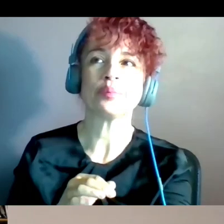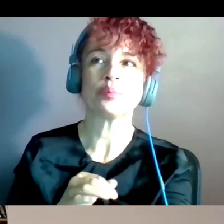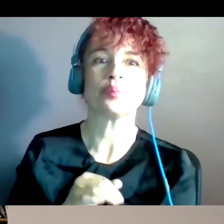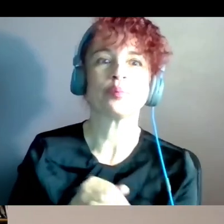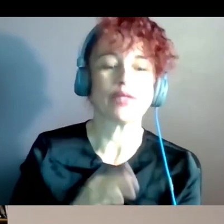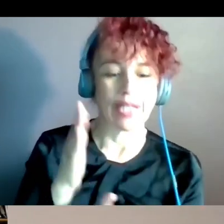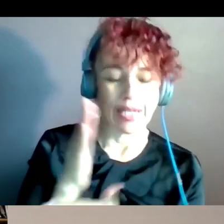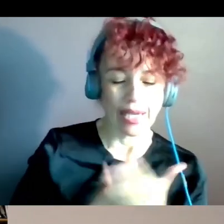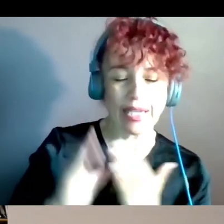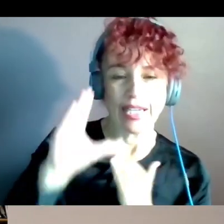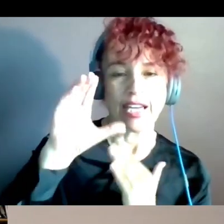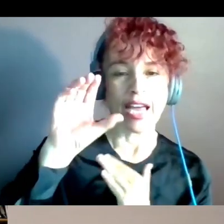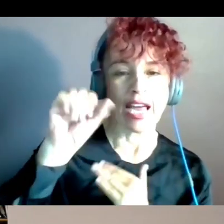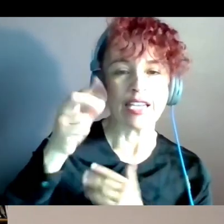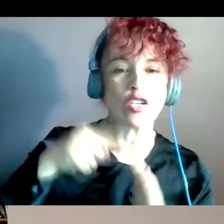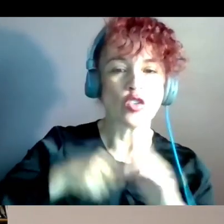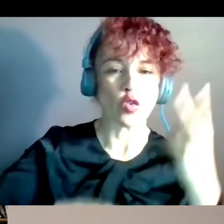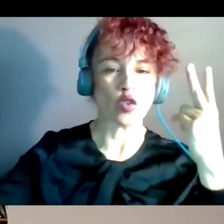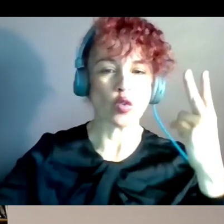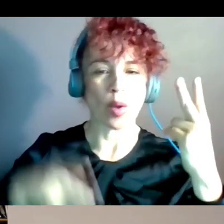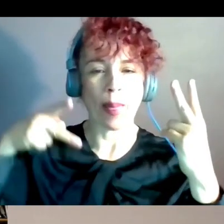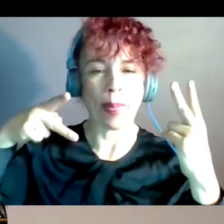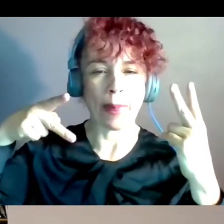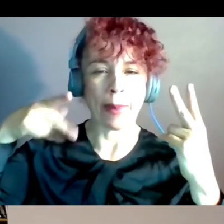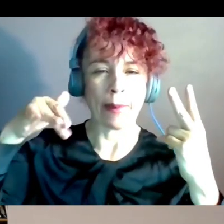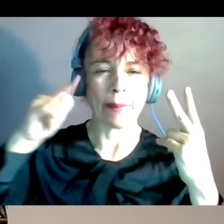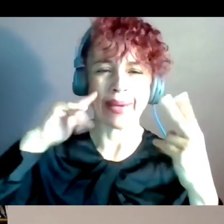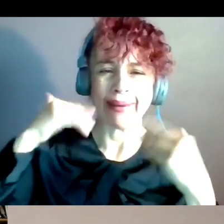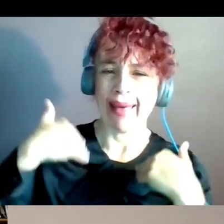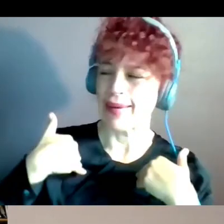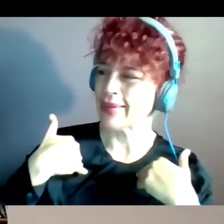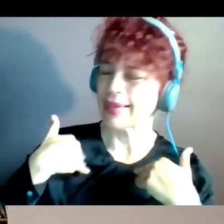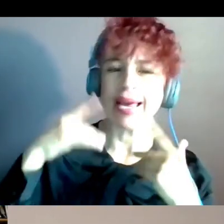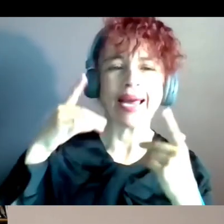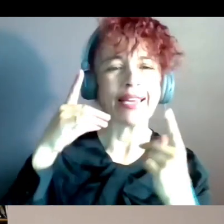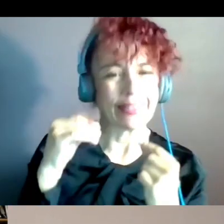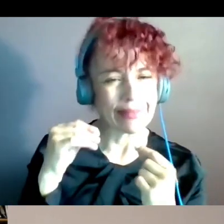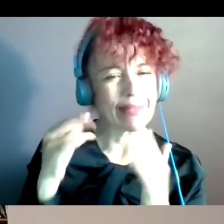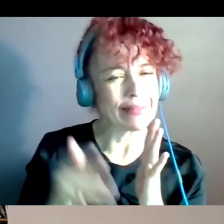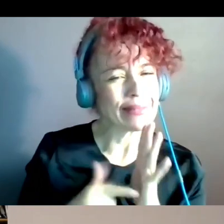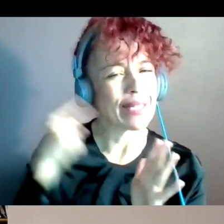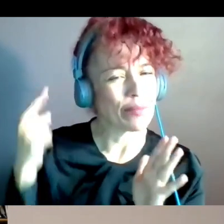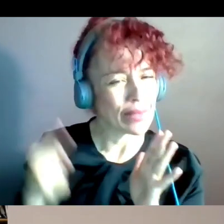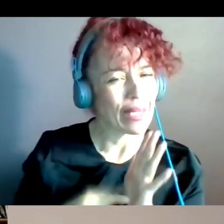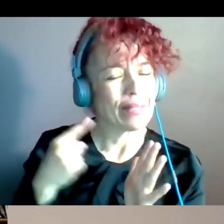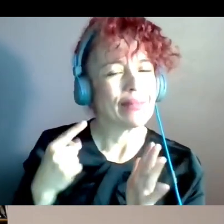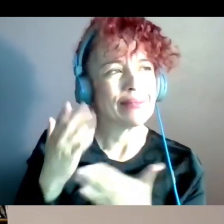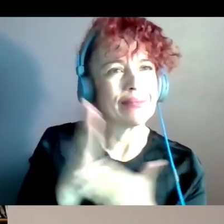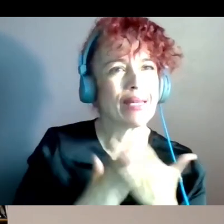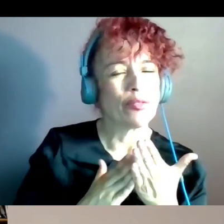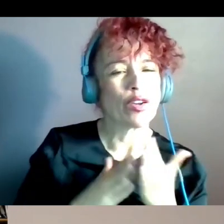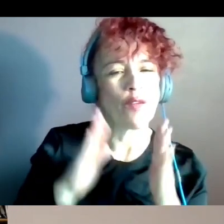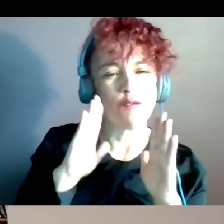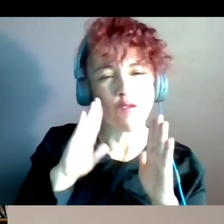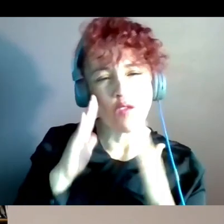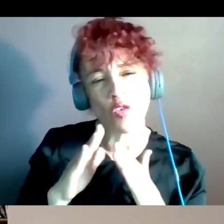So the carving I just showed you is get 2 pieces. I don't know that I've got anything at hand. I do occasionally. I know that there are folks that